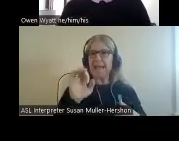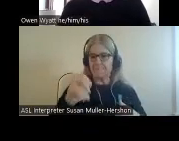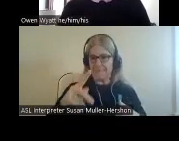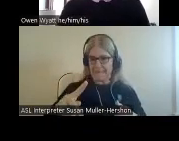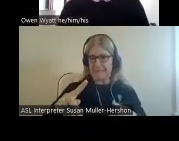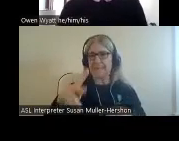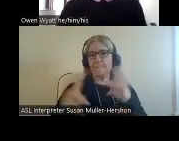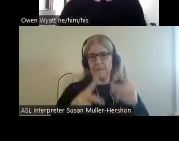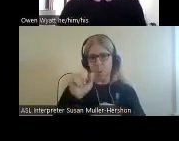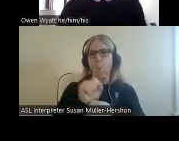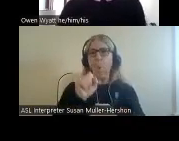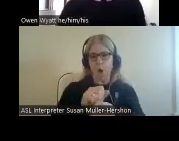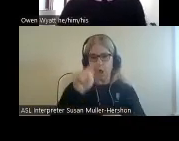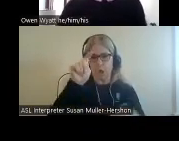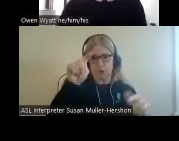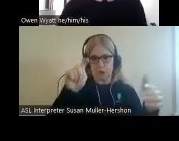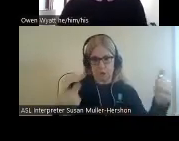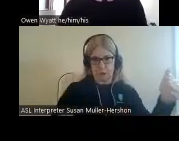locations.